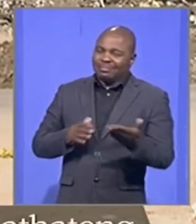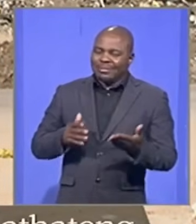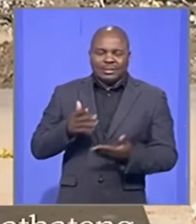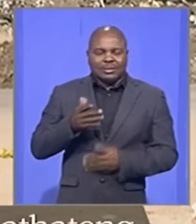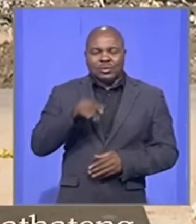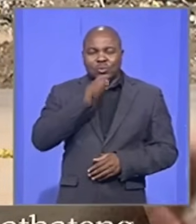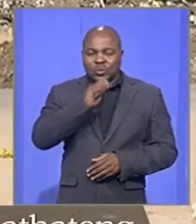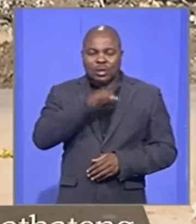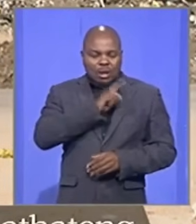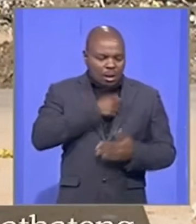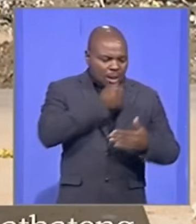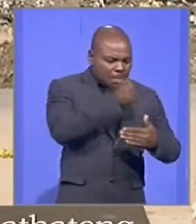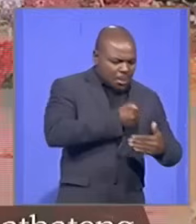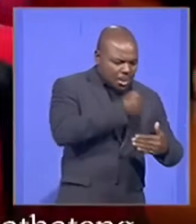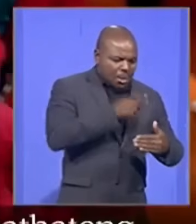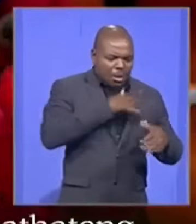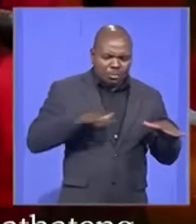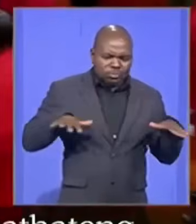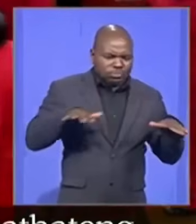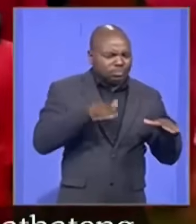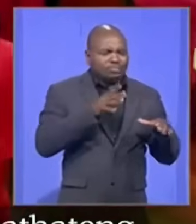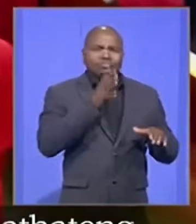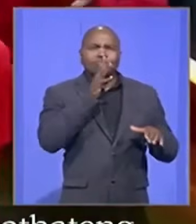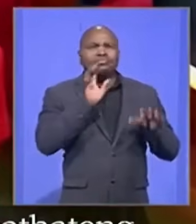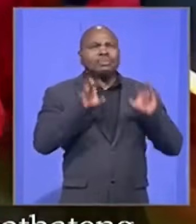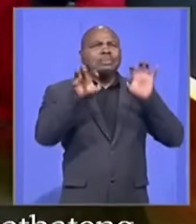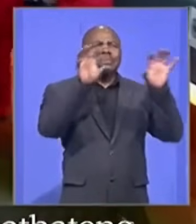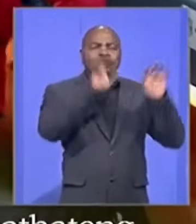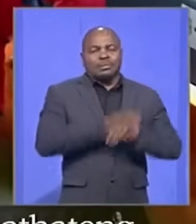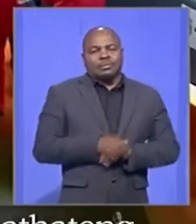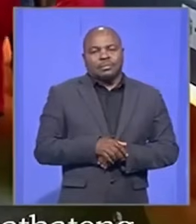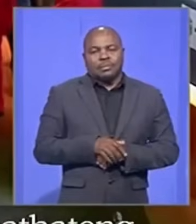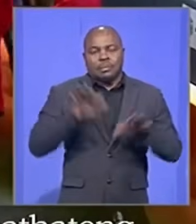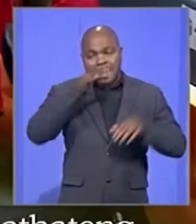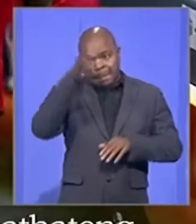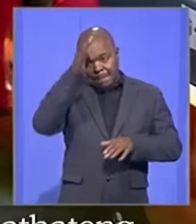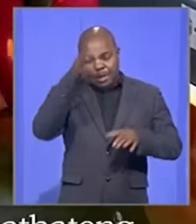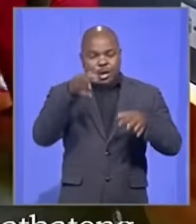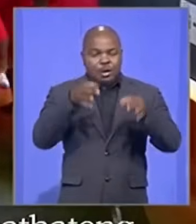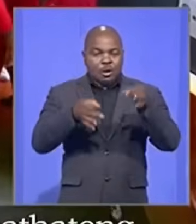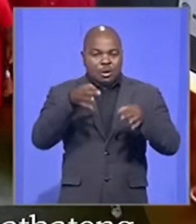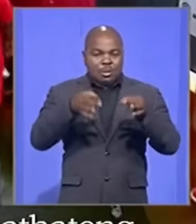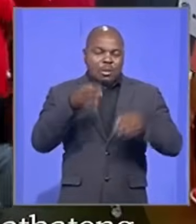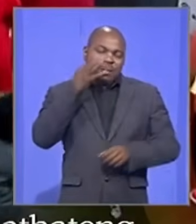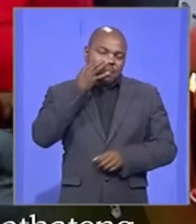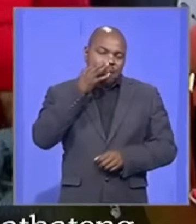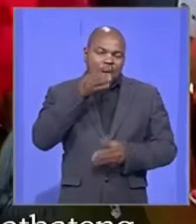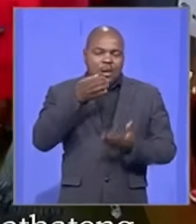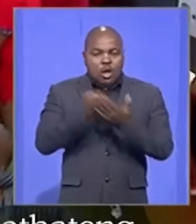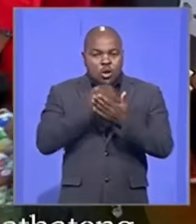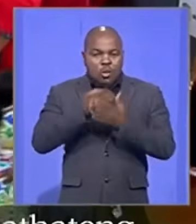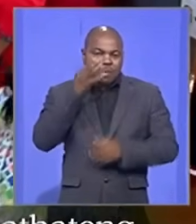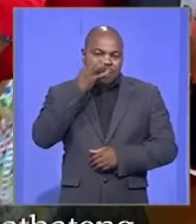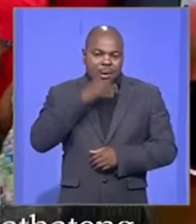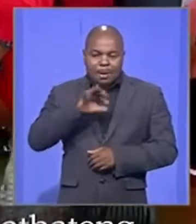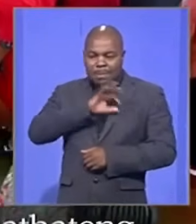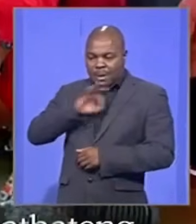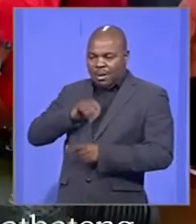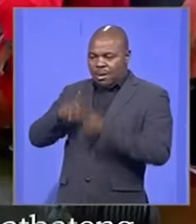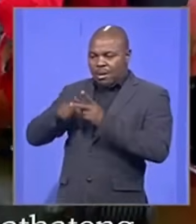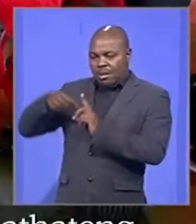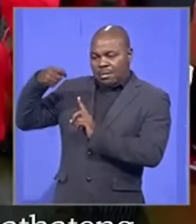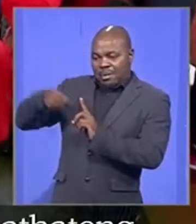o re wa pheha dintshi ke tse di tletse ntlo. Ditsebi tsa moruo di re ho fetolwa ha meyara le motsamaisi wa dipuisano e Ekurhuleni ho